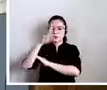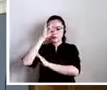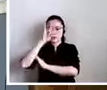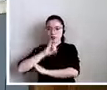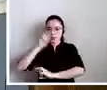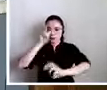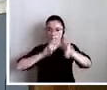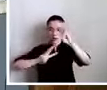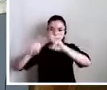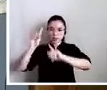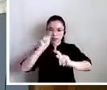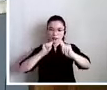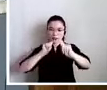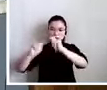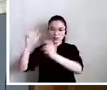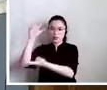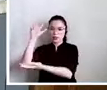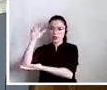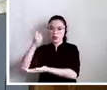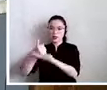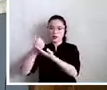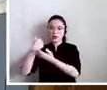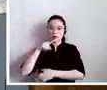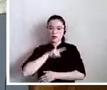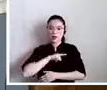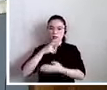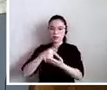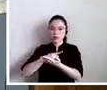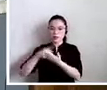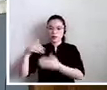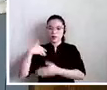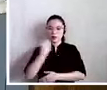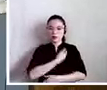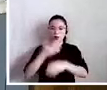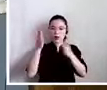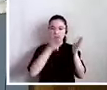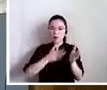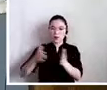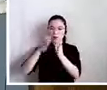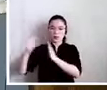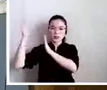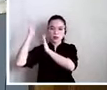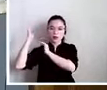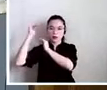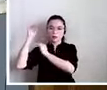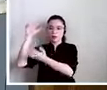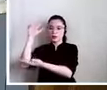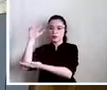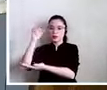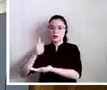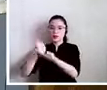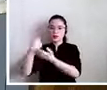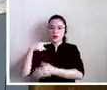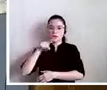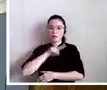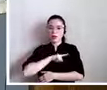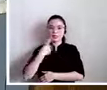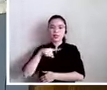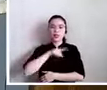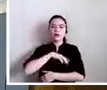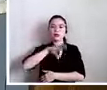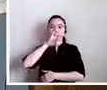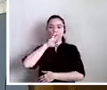weariness, and trials. Santo Niño, help us. In the failure of our plans and hopes. Santo Niño, help us. In